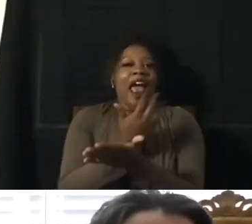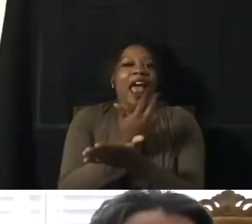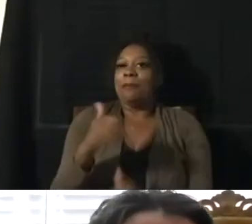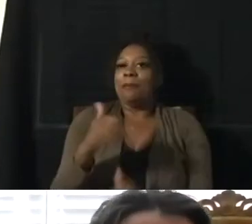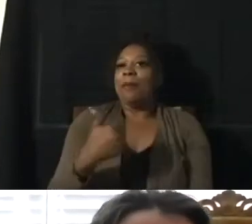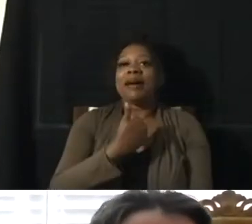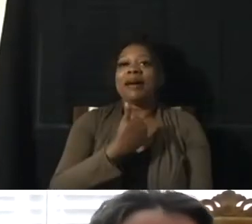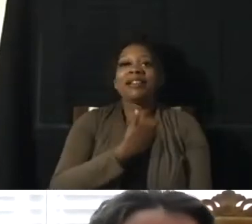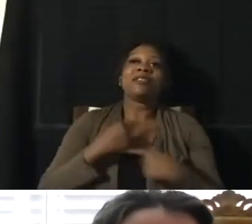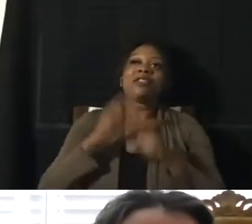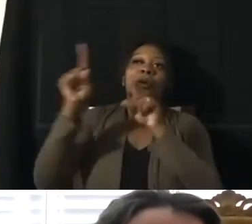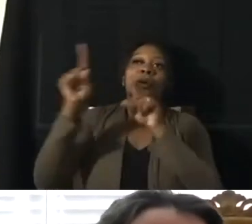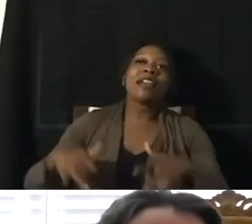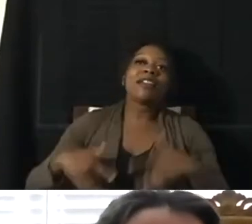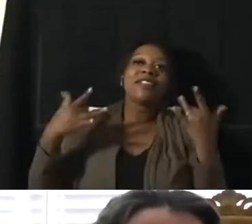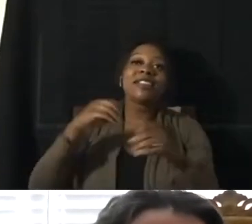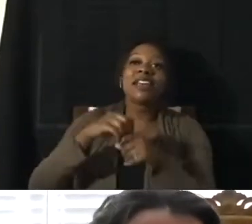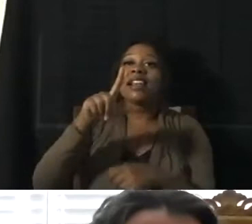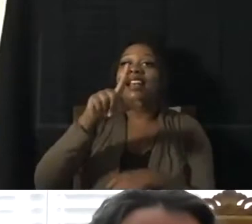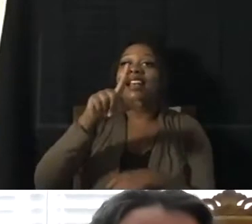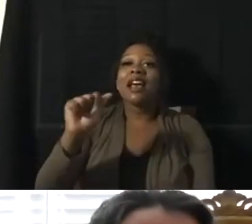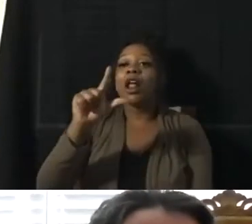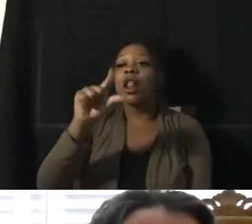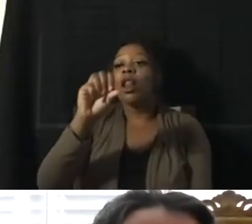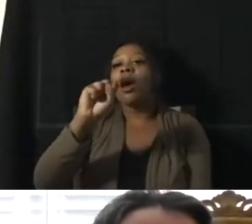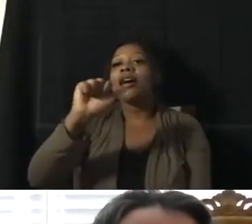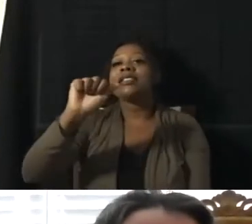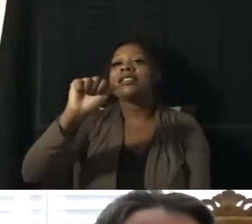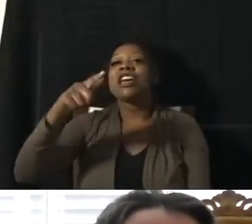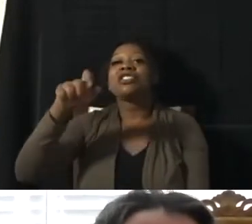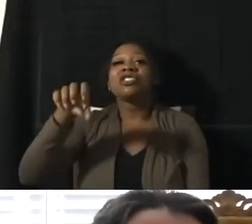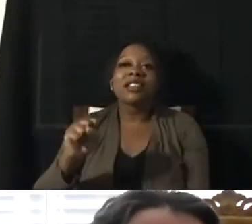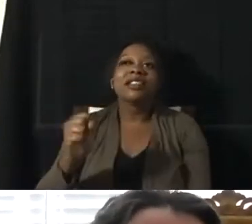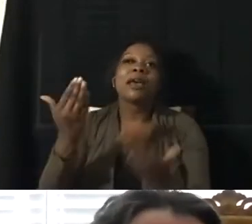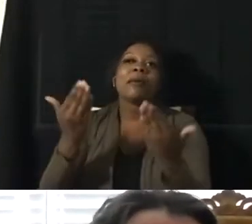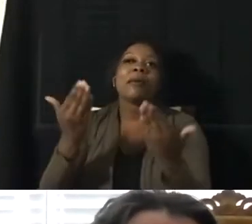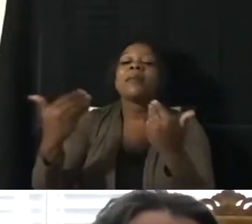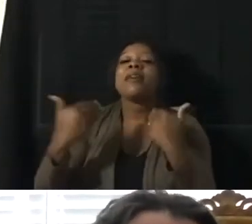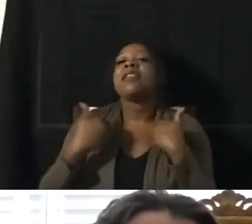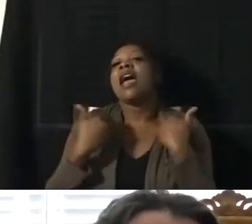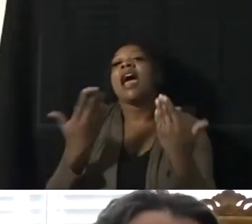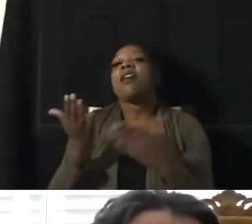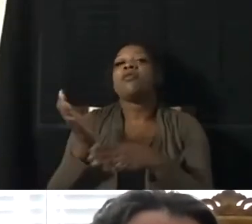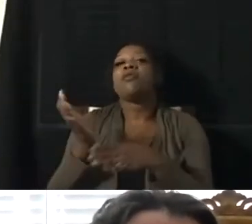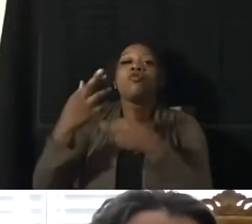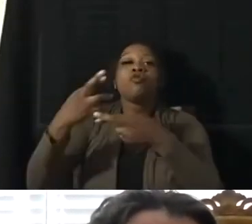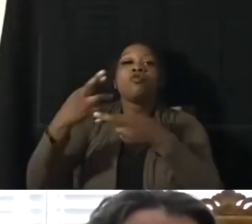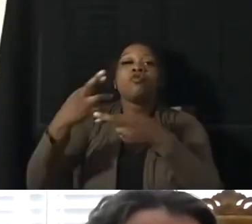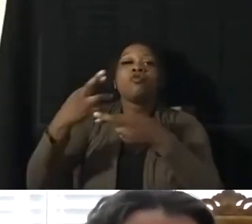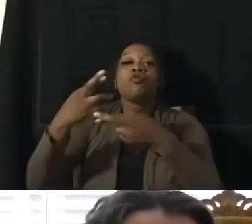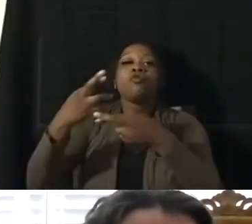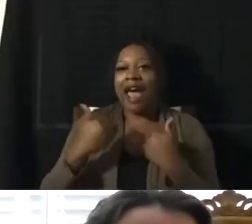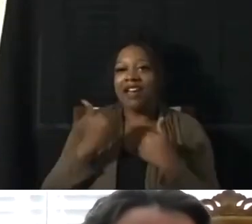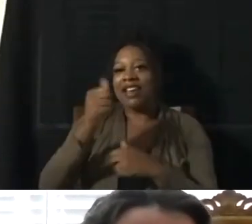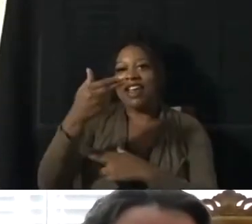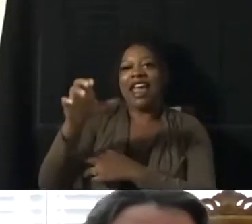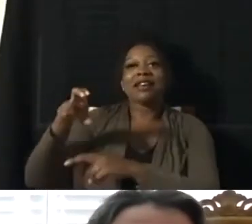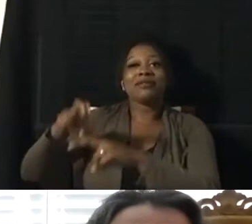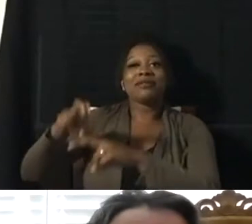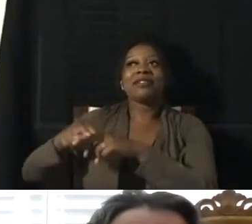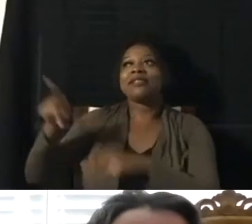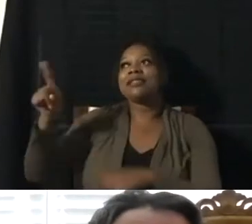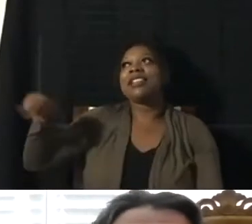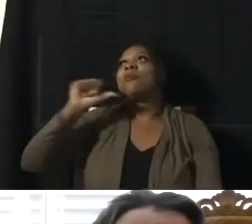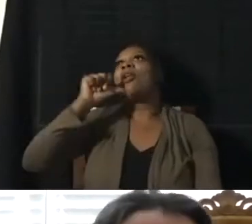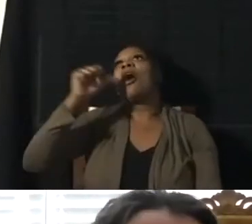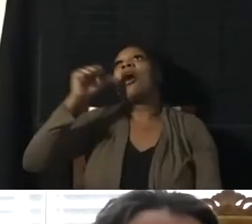Los Angeles, whether that's a screening room that doesn't have any handicap seating because there's no belief that a disabled person will be in there,